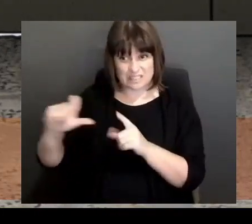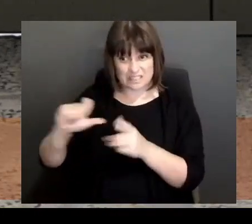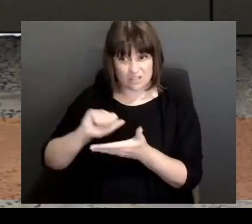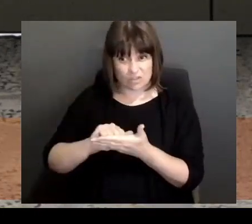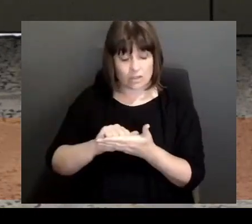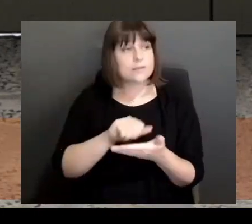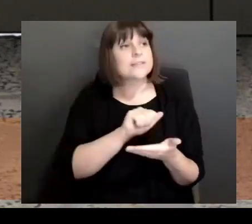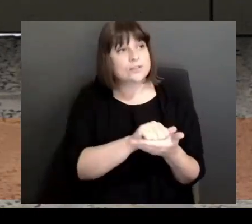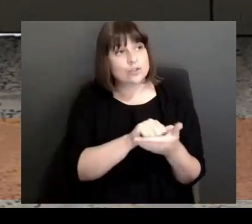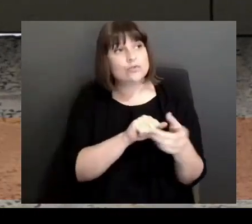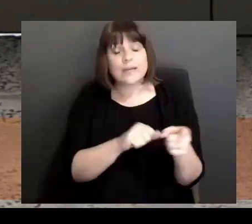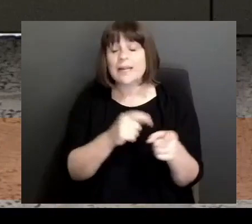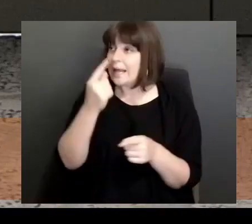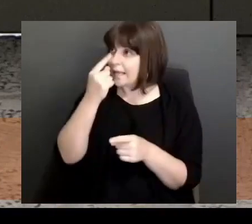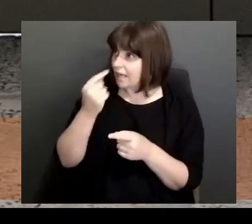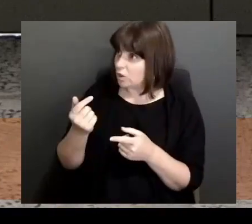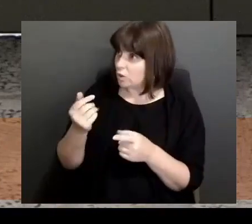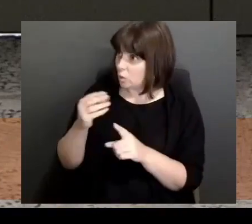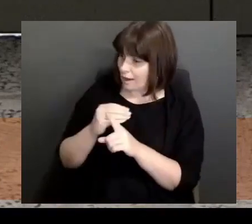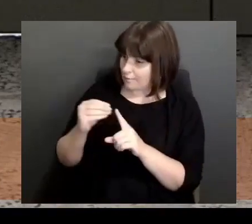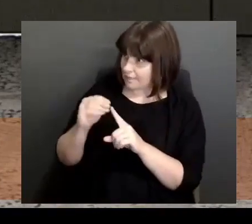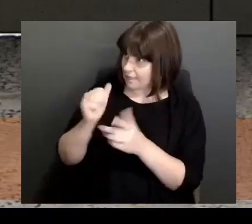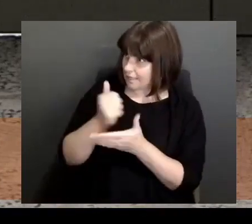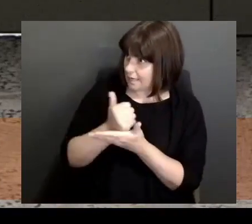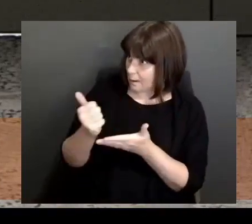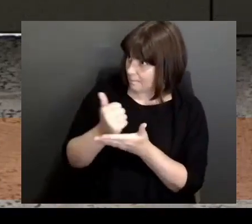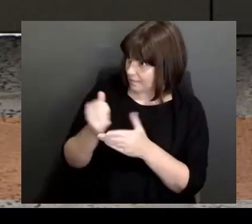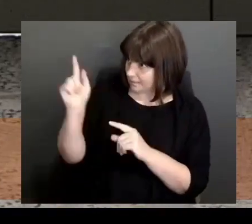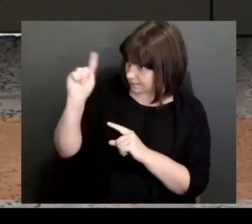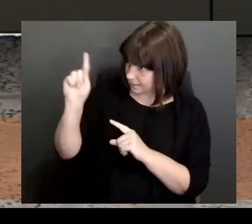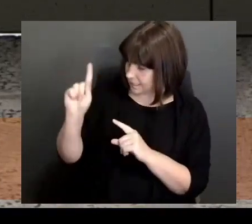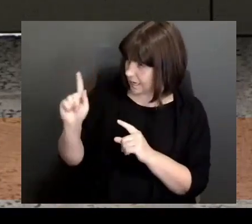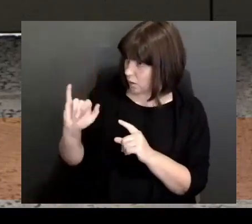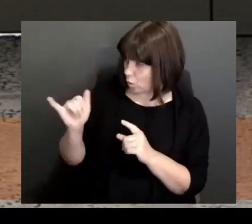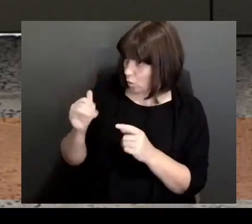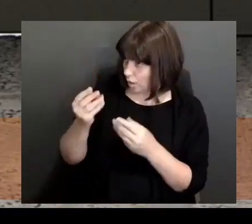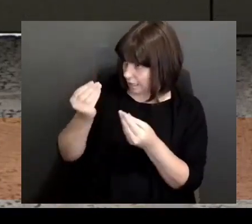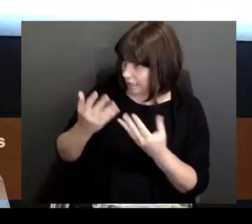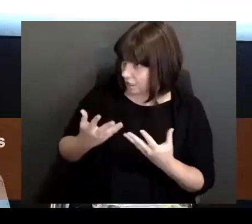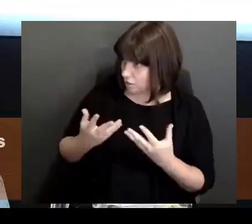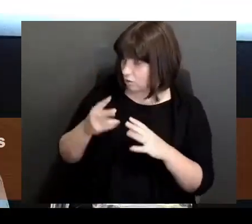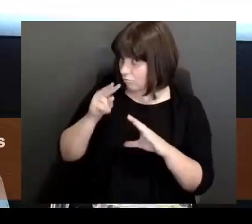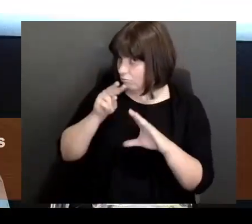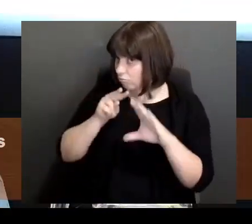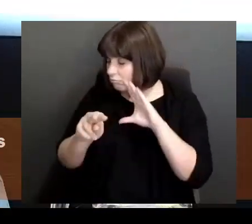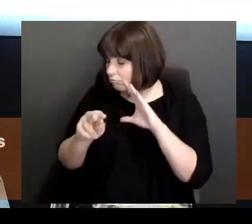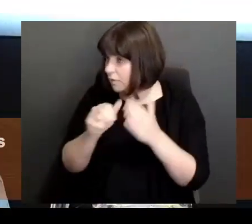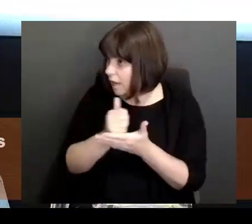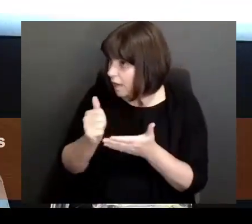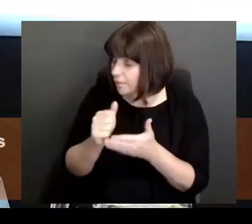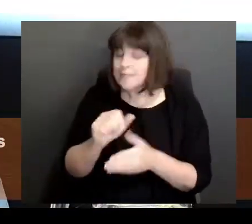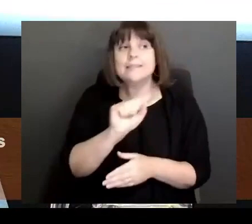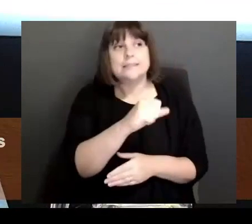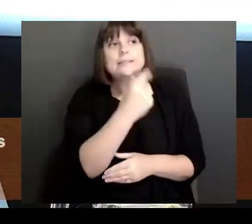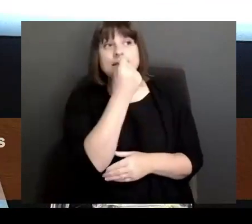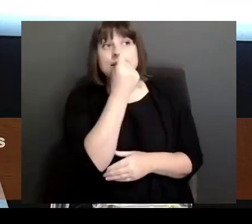you able to update that number today or what the projected numbers are? Yes, I am. In fact,